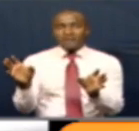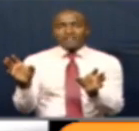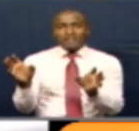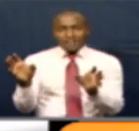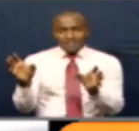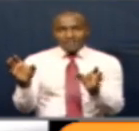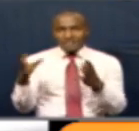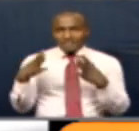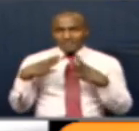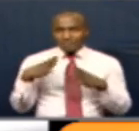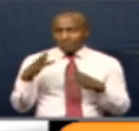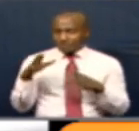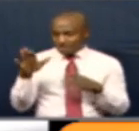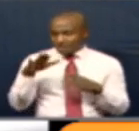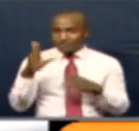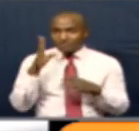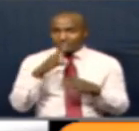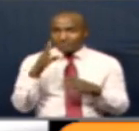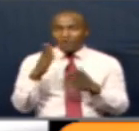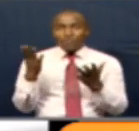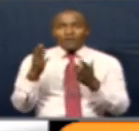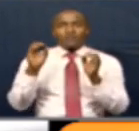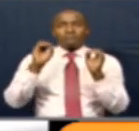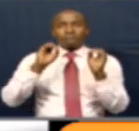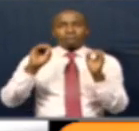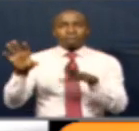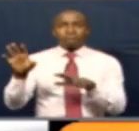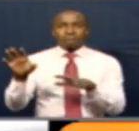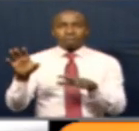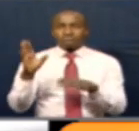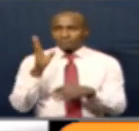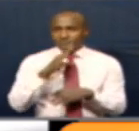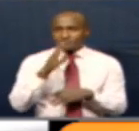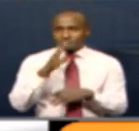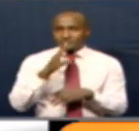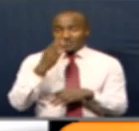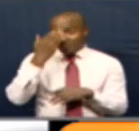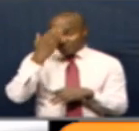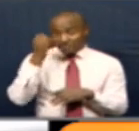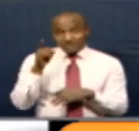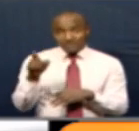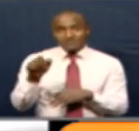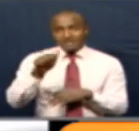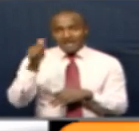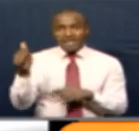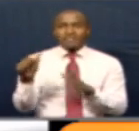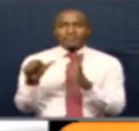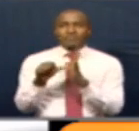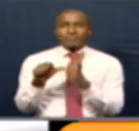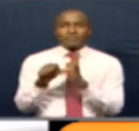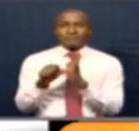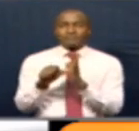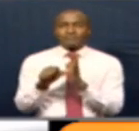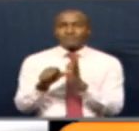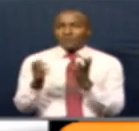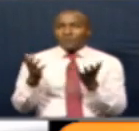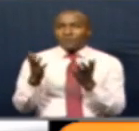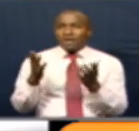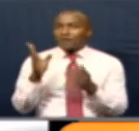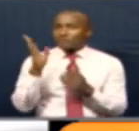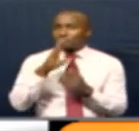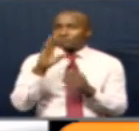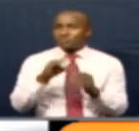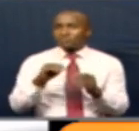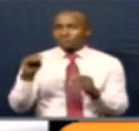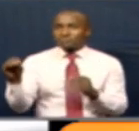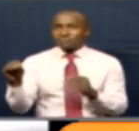people in the garbage business, where to dump that garbage, because that is also another problem where mm-hmm. garbage is translocated